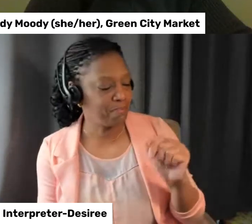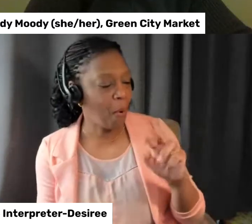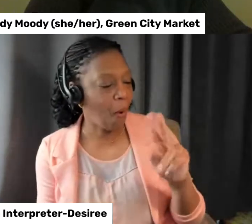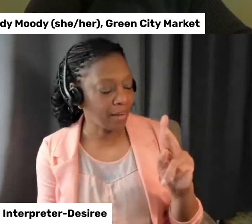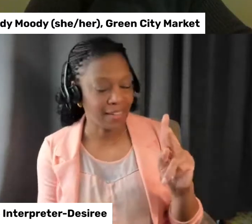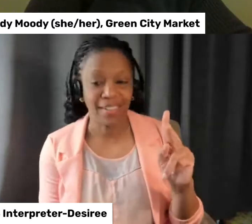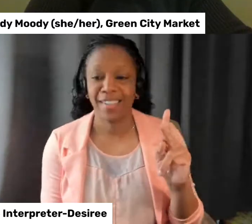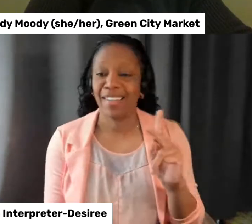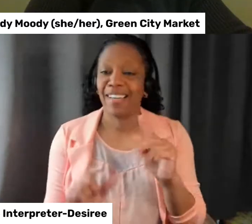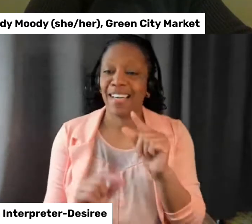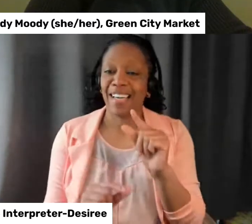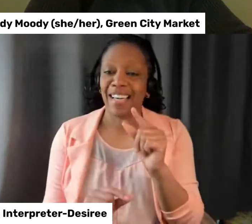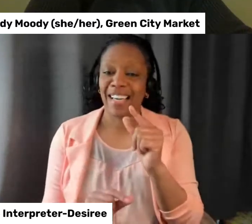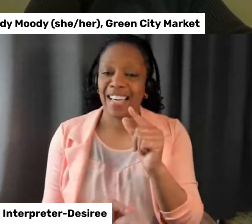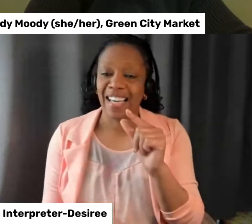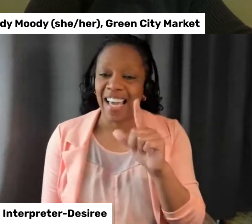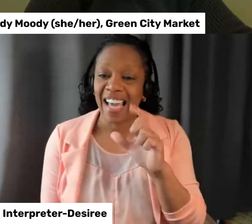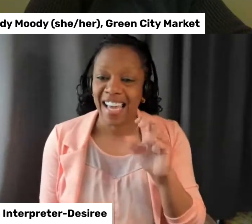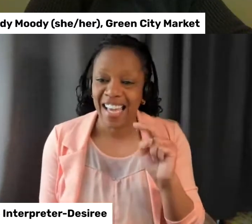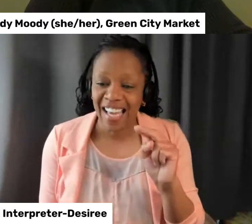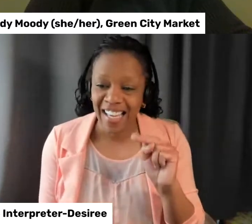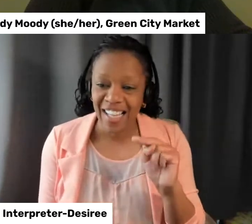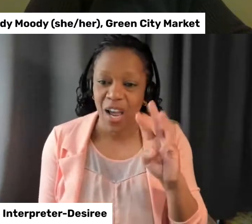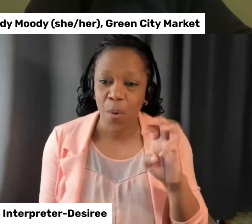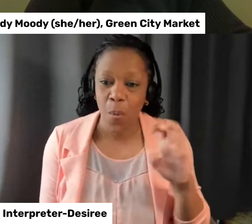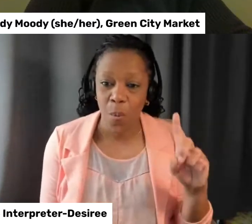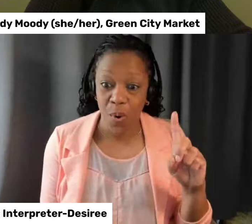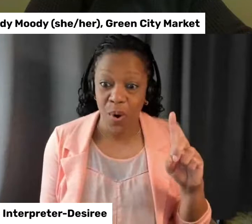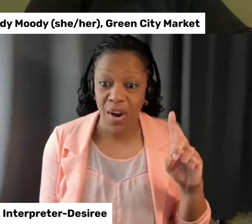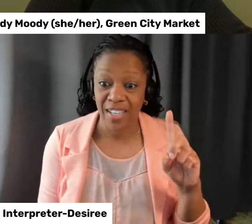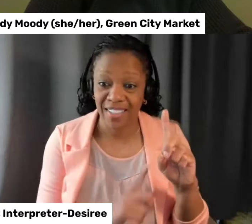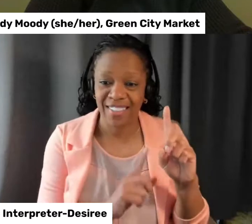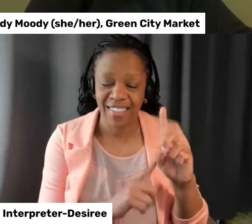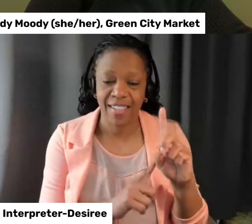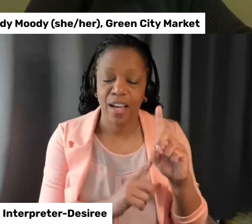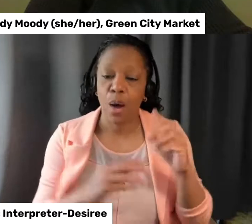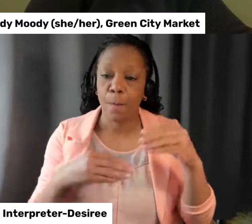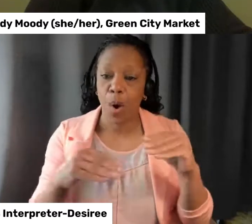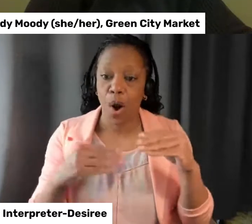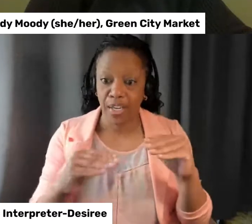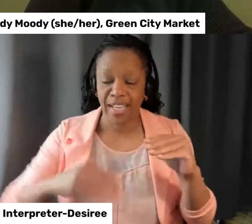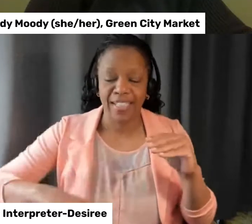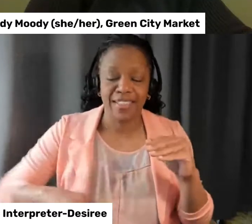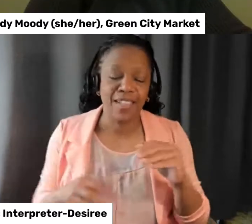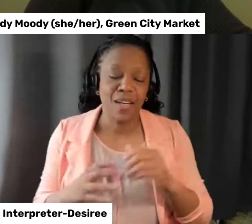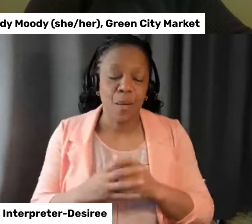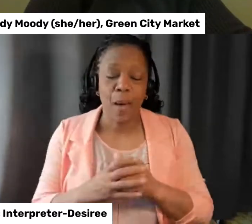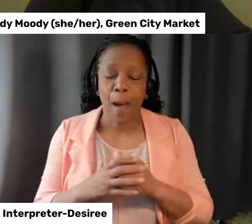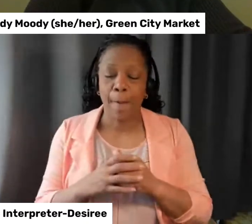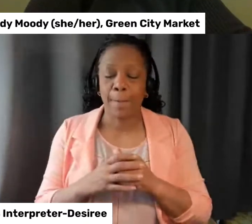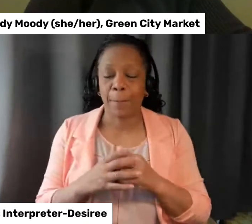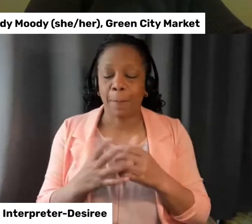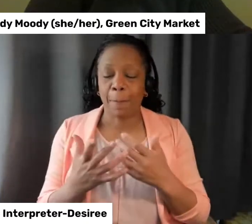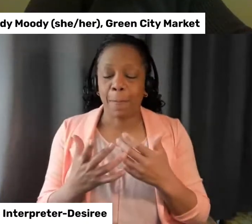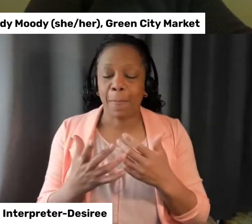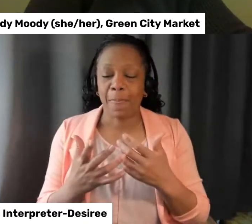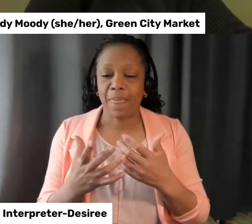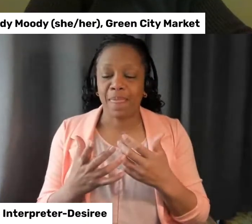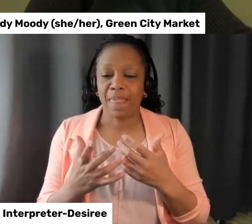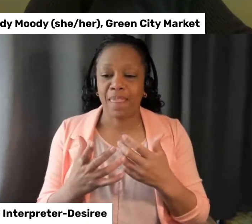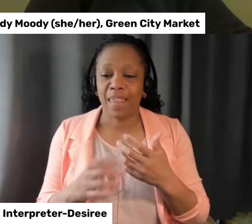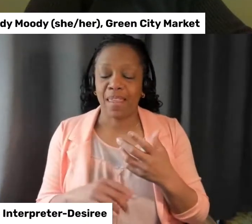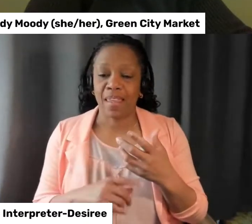Sunday Market, named cleverly for the street that it's on and the day of the week that it occurs. Um, it